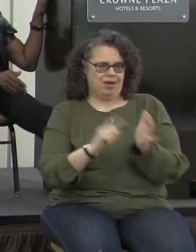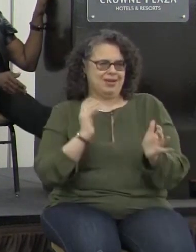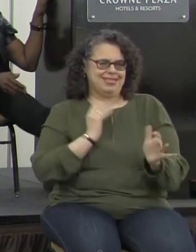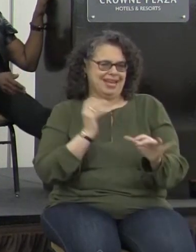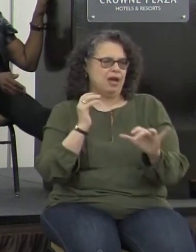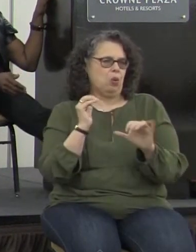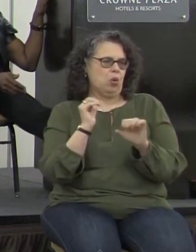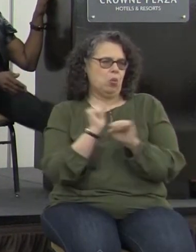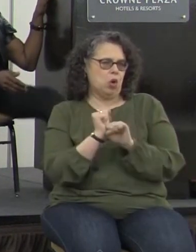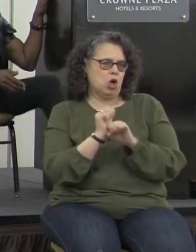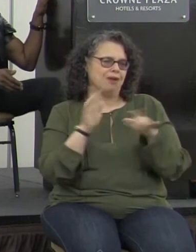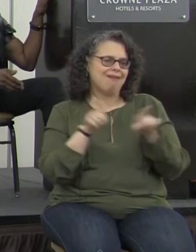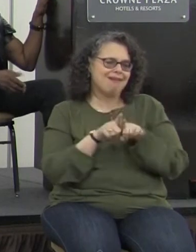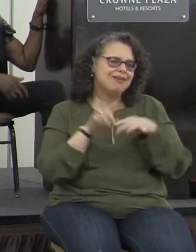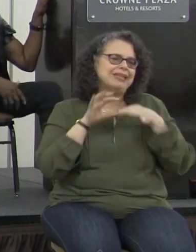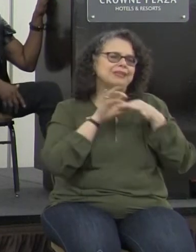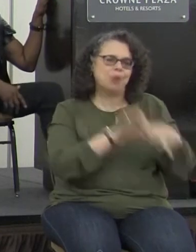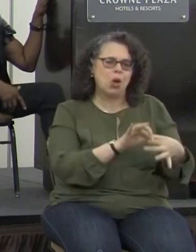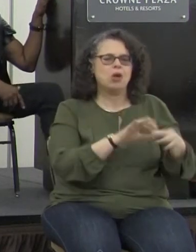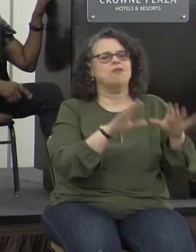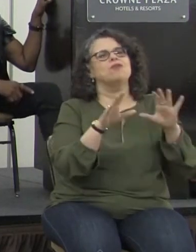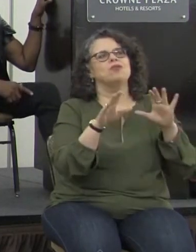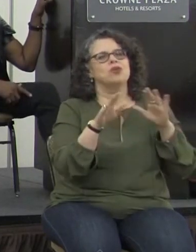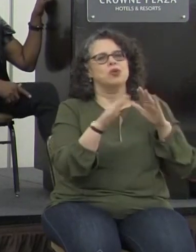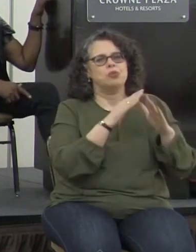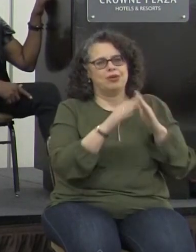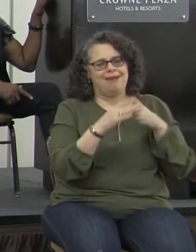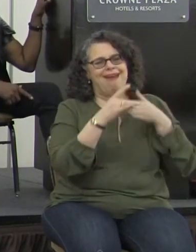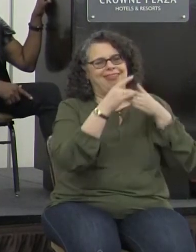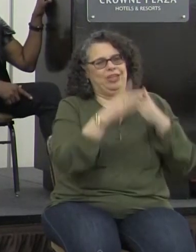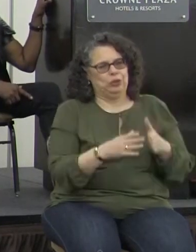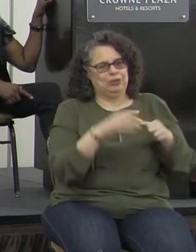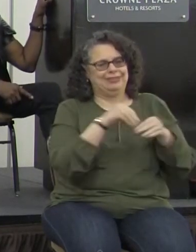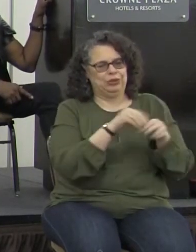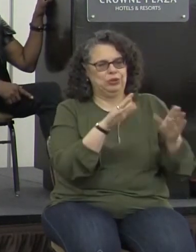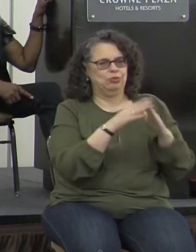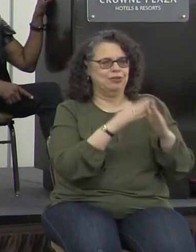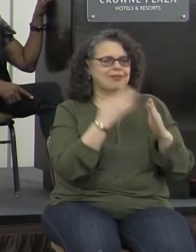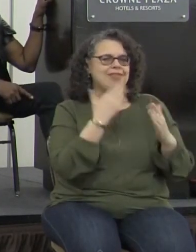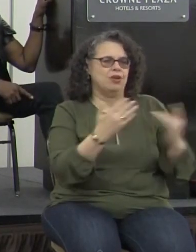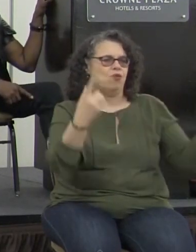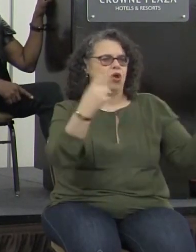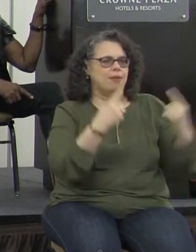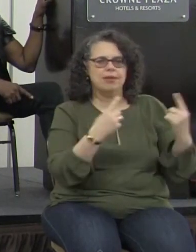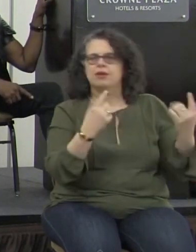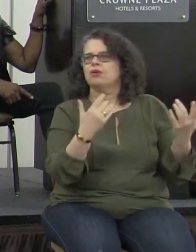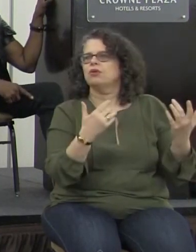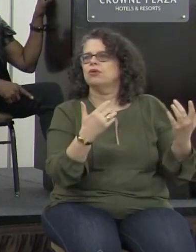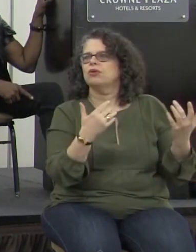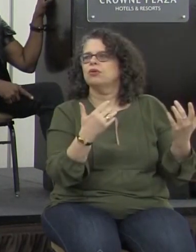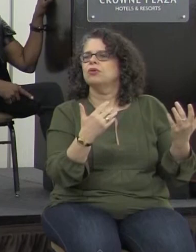a part of the community and being leaders in the community. Thank you all for being here. We have